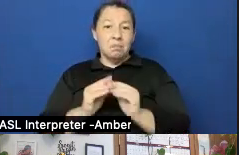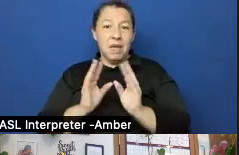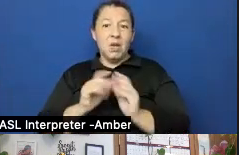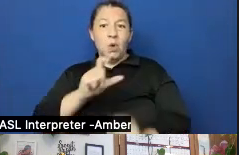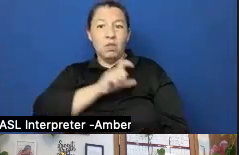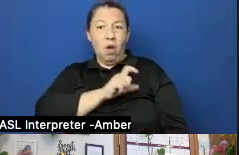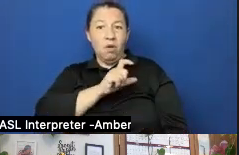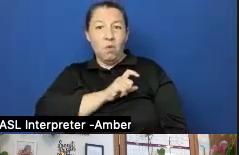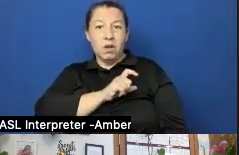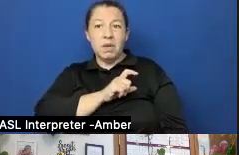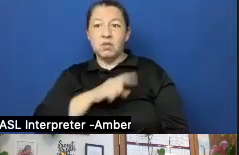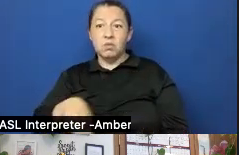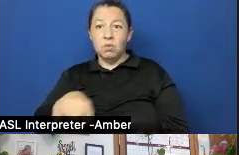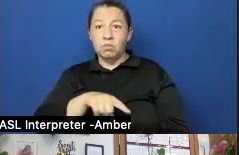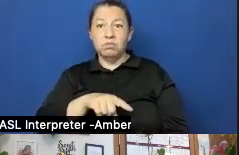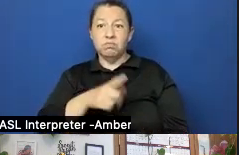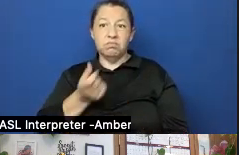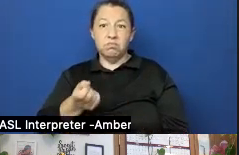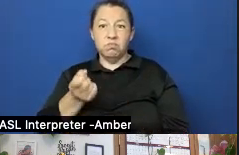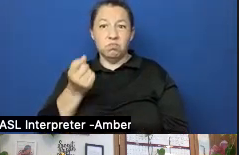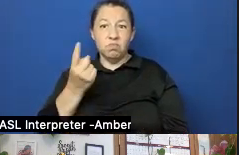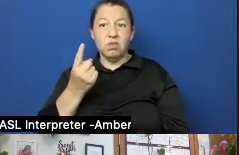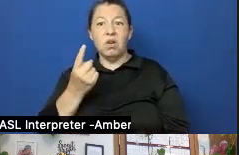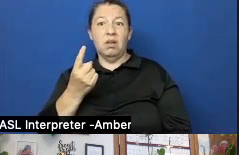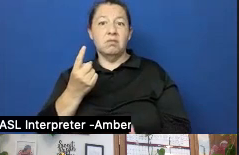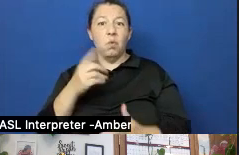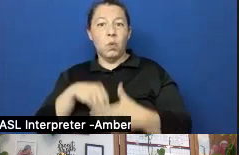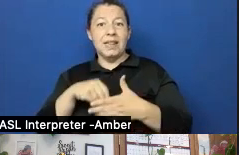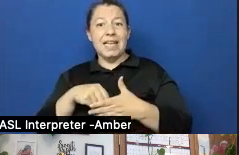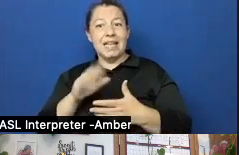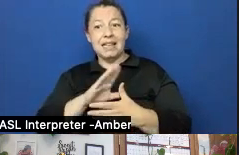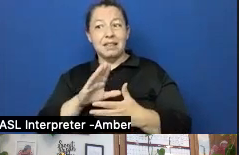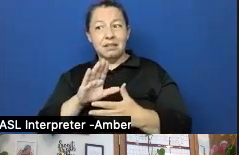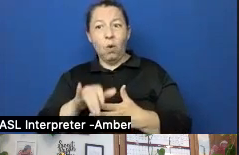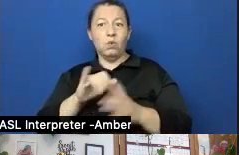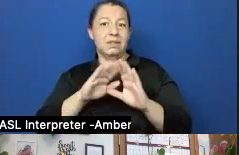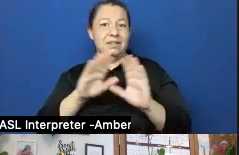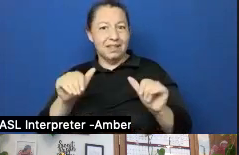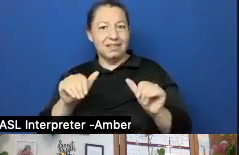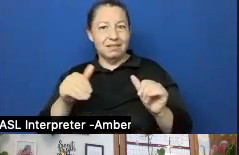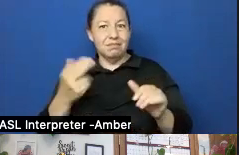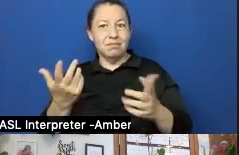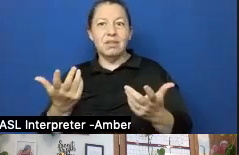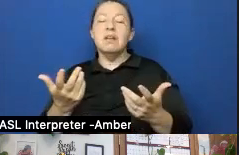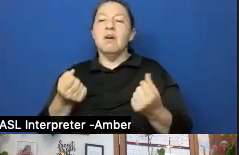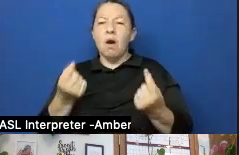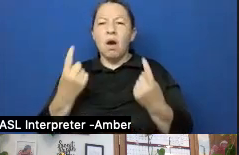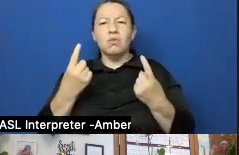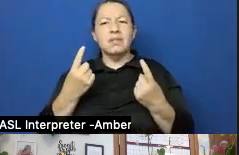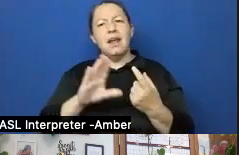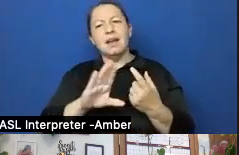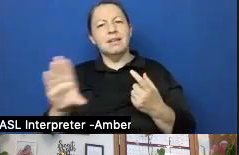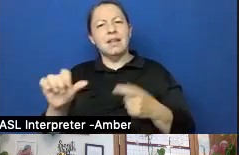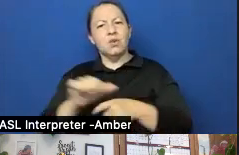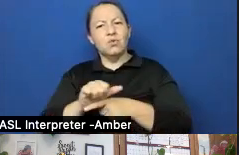I said, meeting with law enforcement and our partners in those systems, and understand how their training and